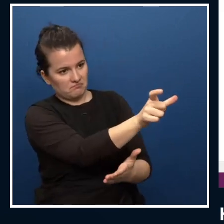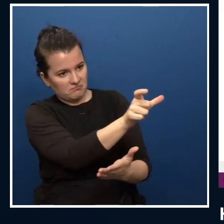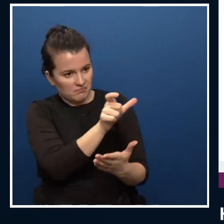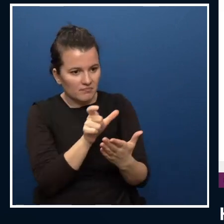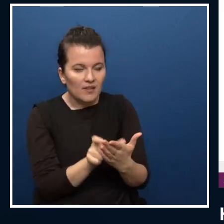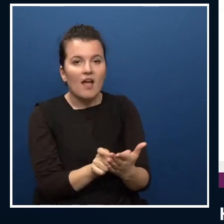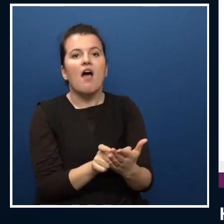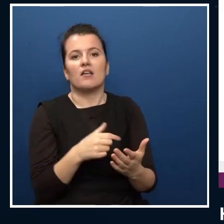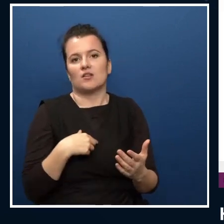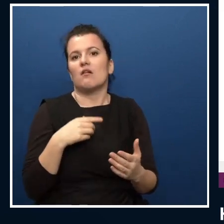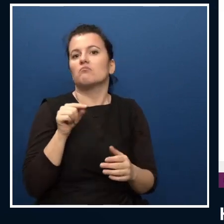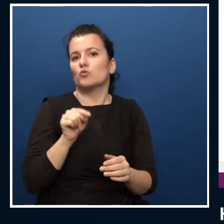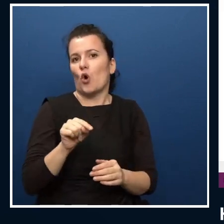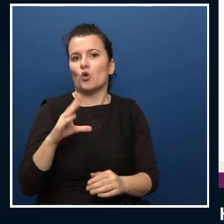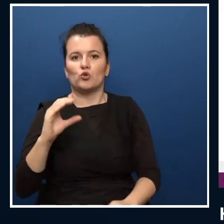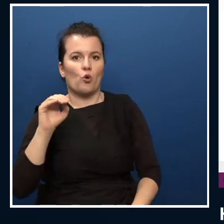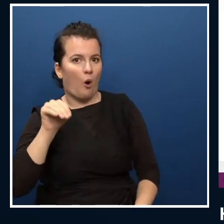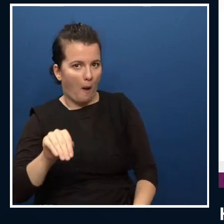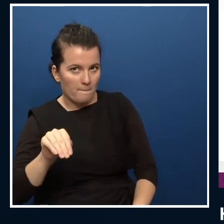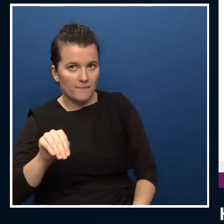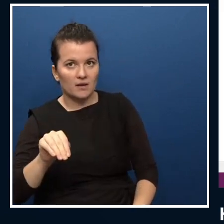is site 1.